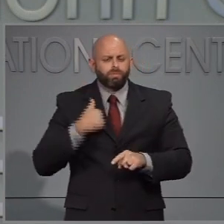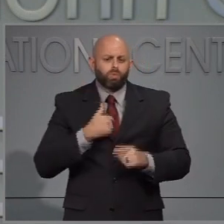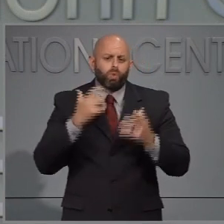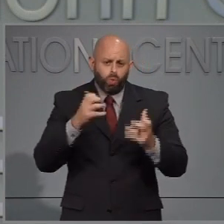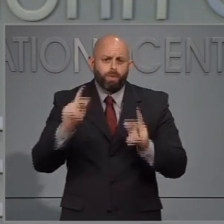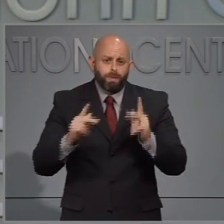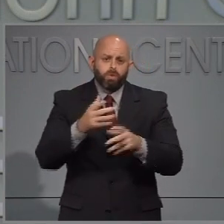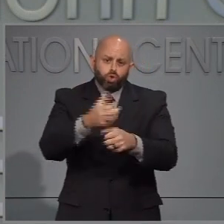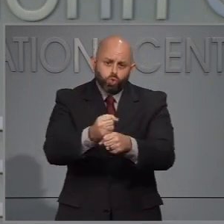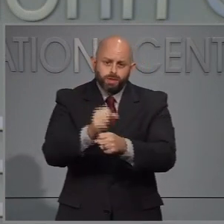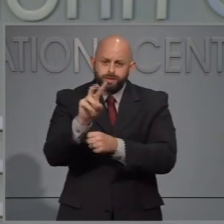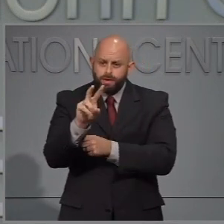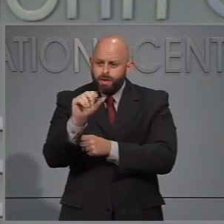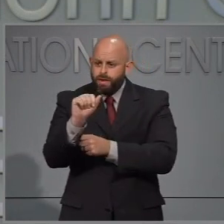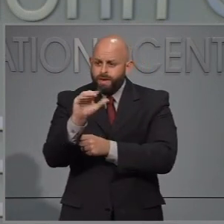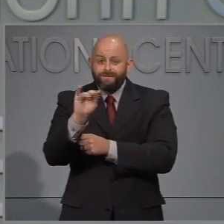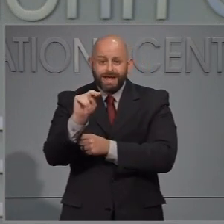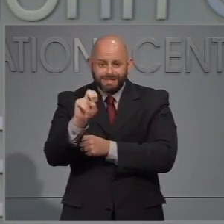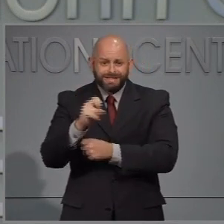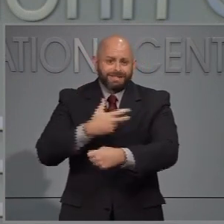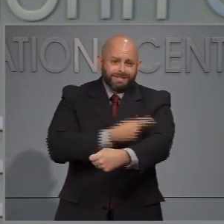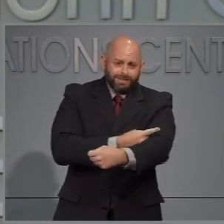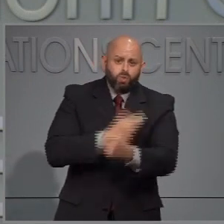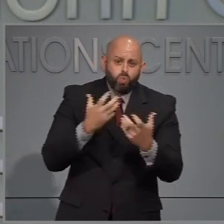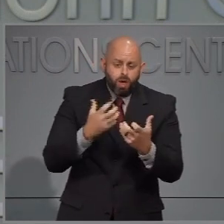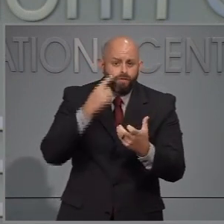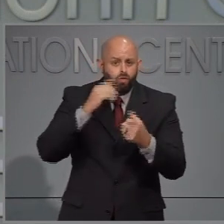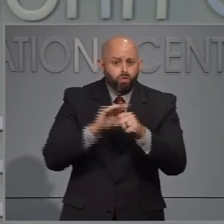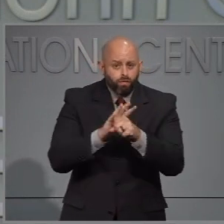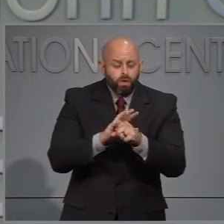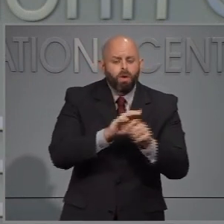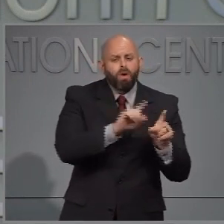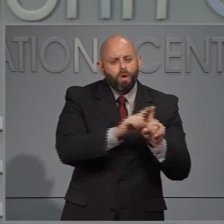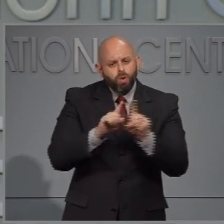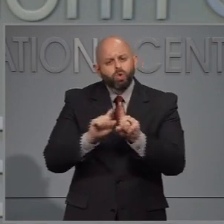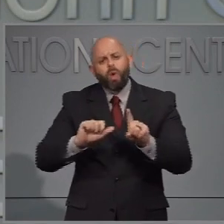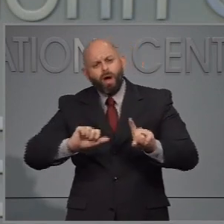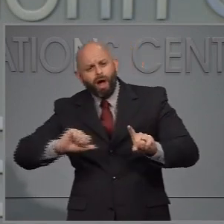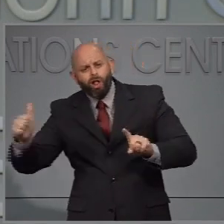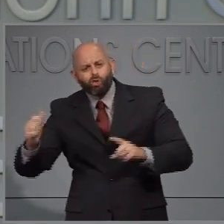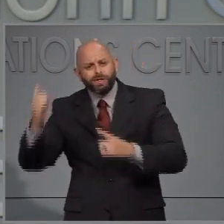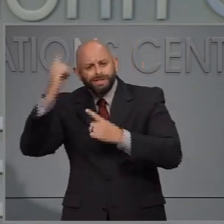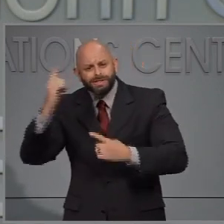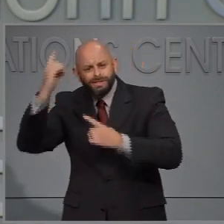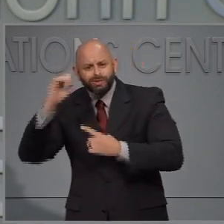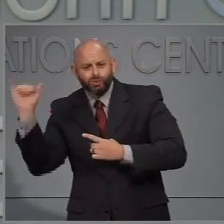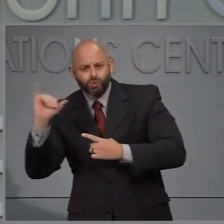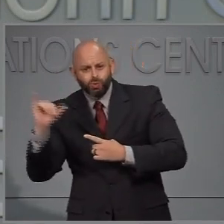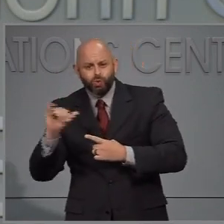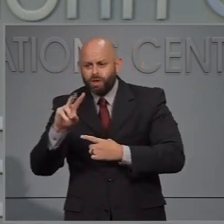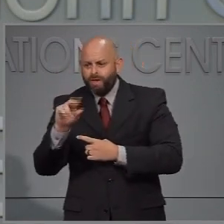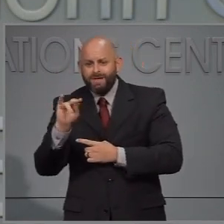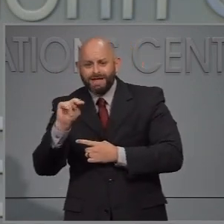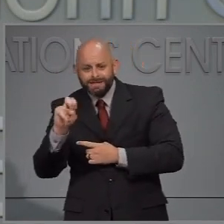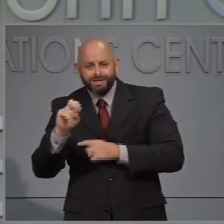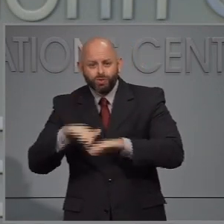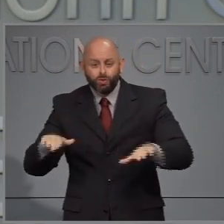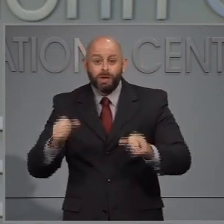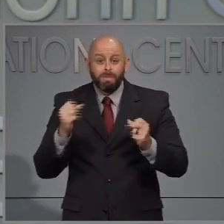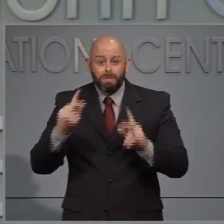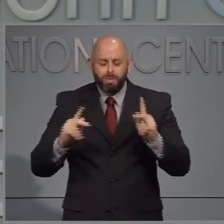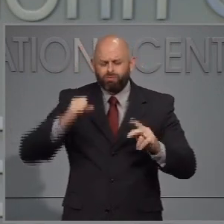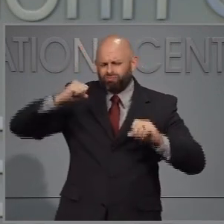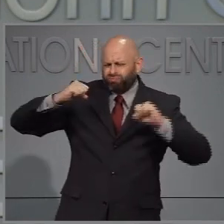against COVID-19, but other vaccinations that are so important in keeping people and our